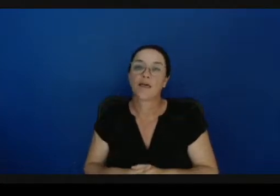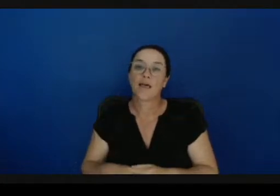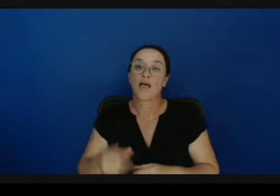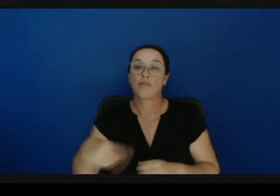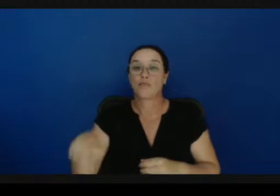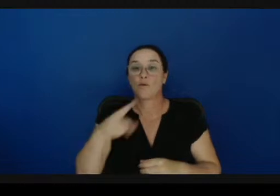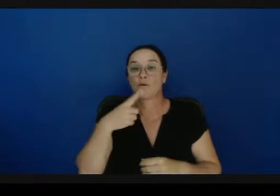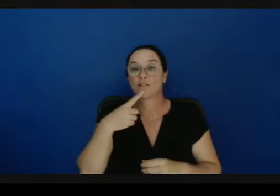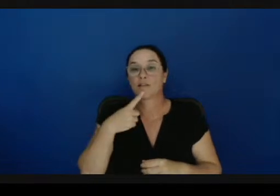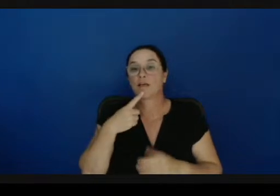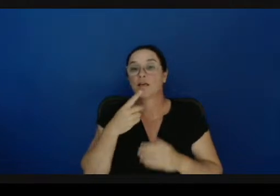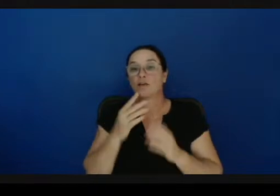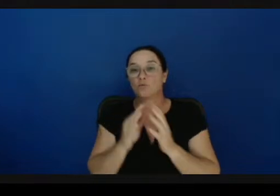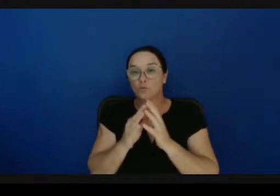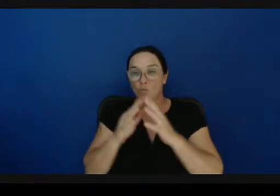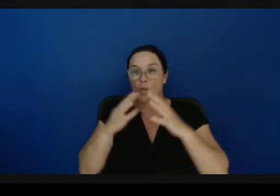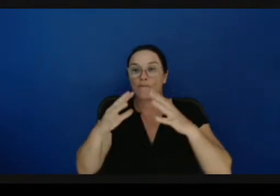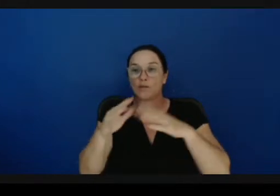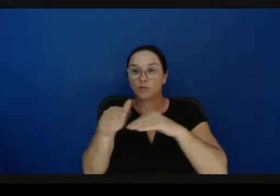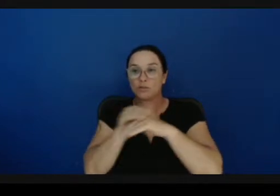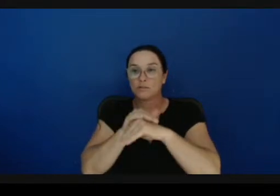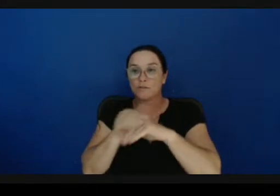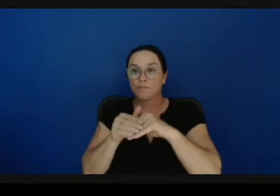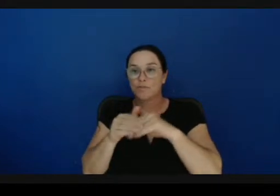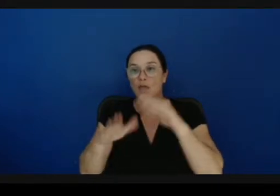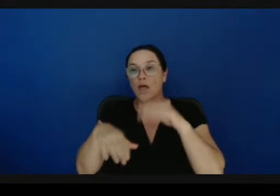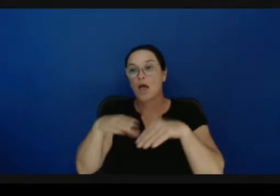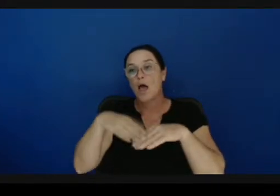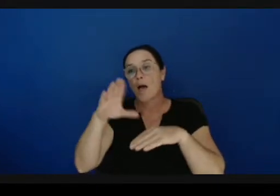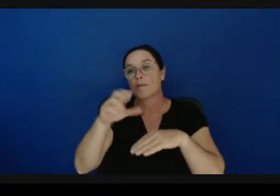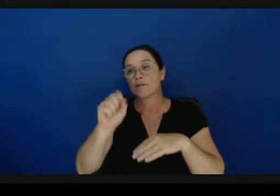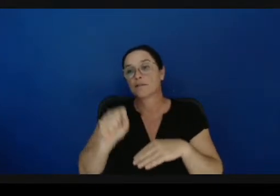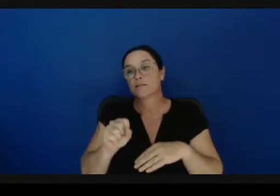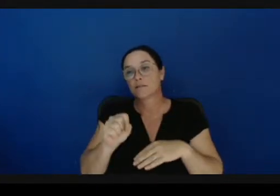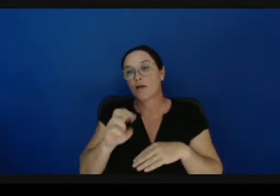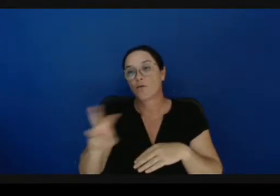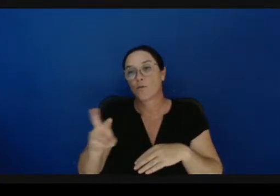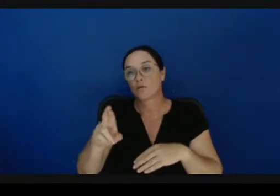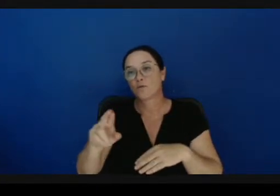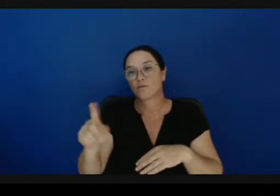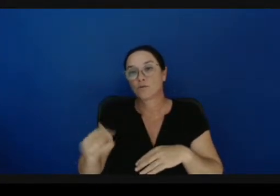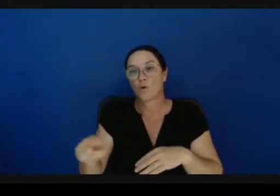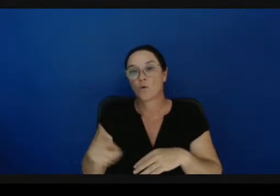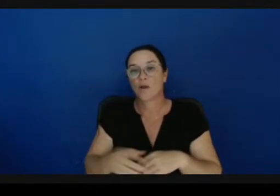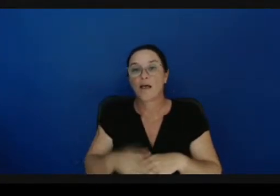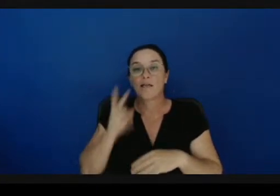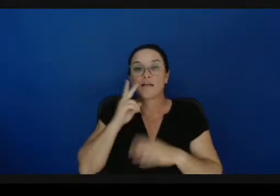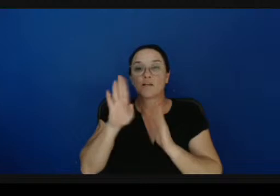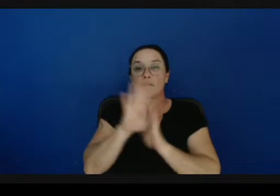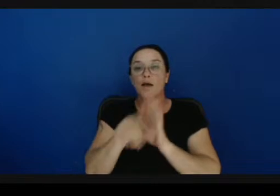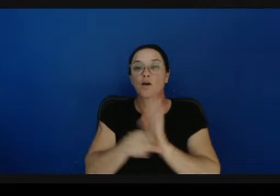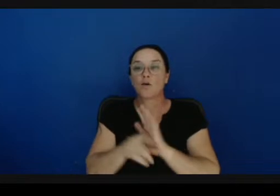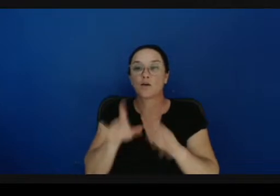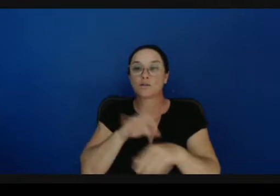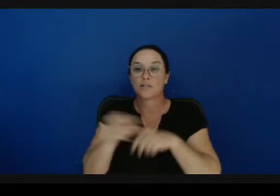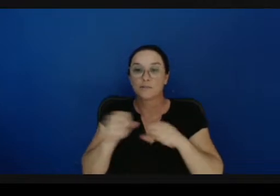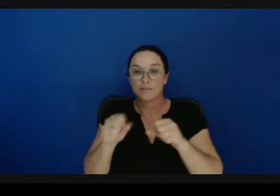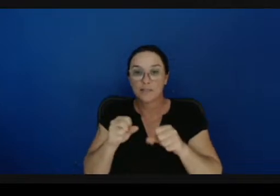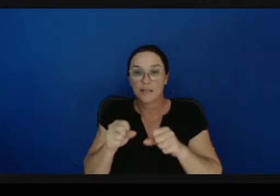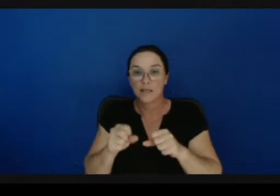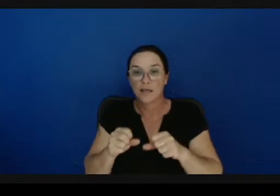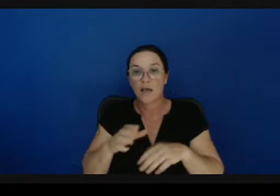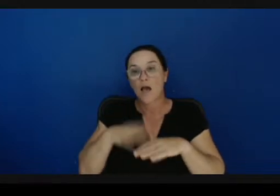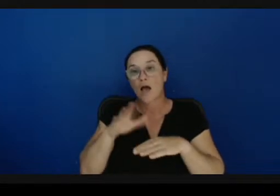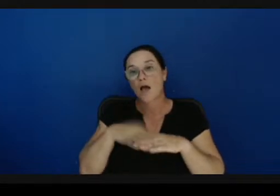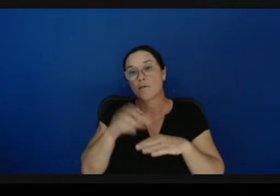they saw inflation at the summit, upper southwest rift. They saw above background seismicity at the summit, upper southwest rift, and on the